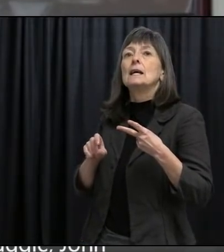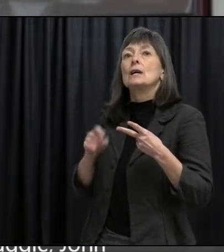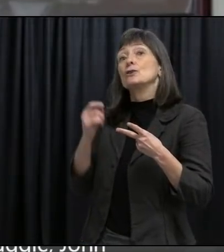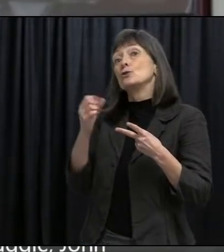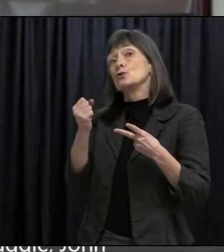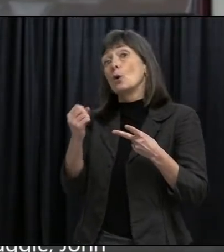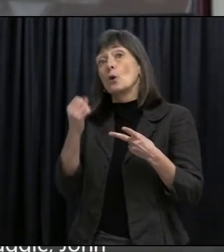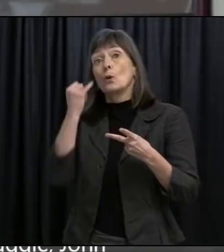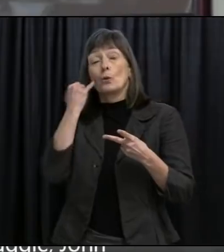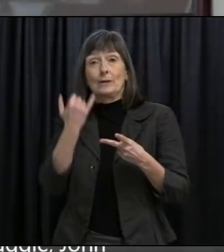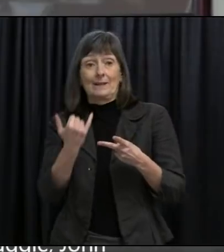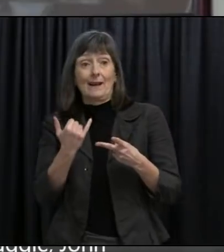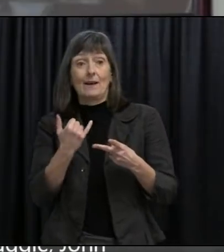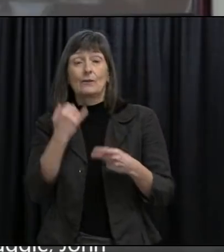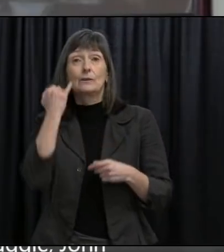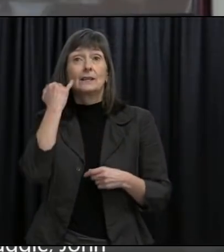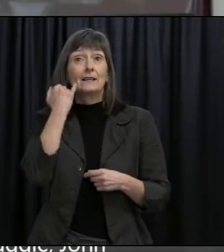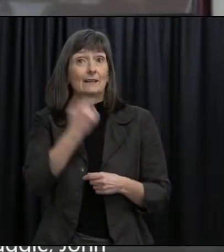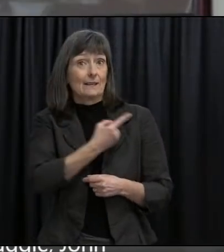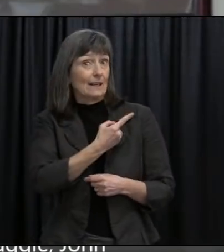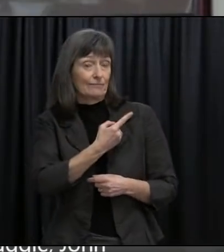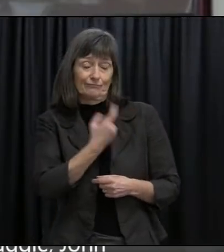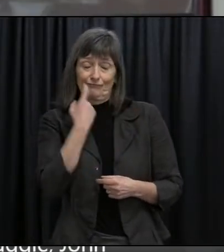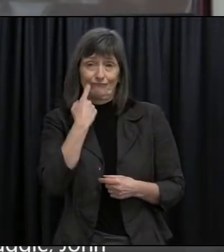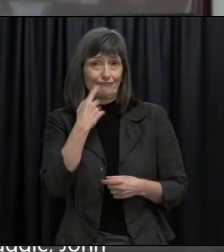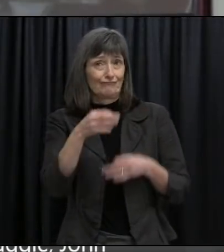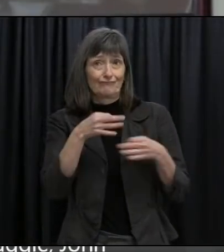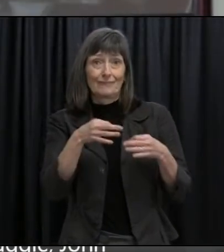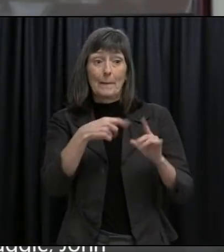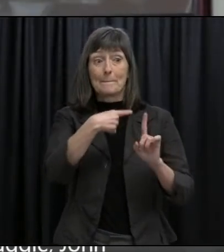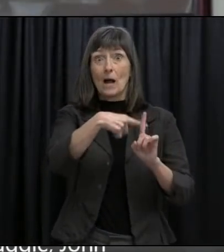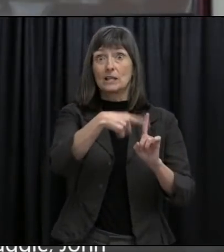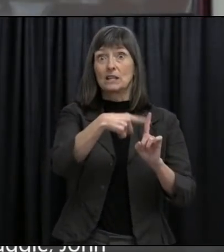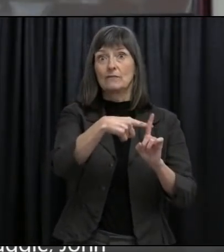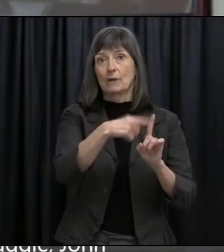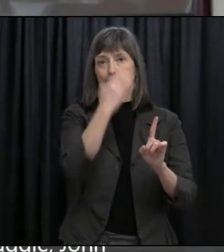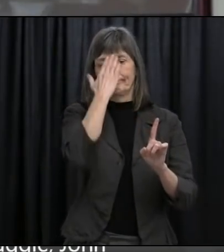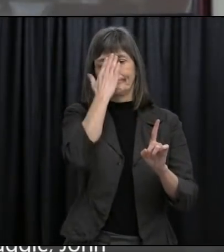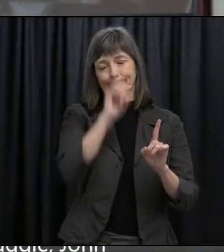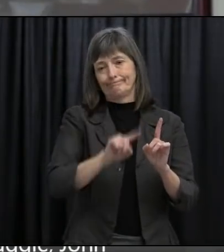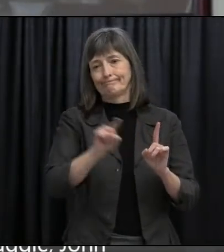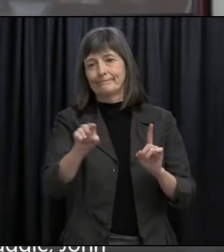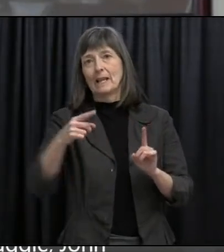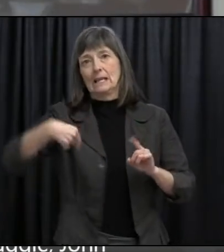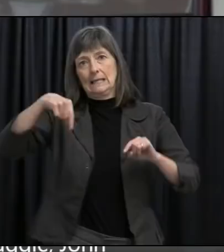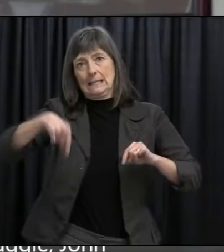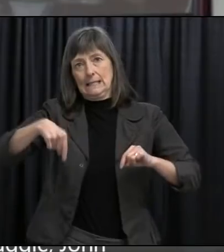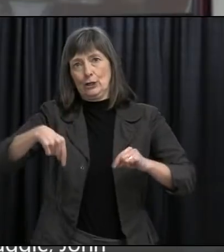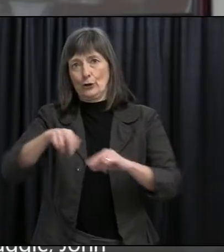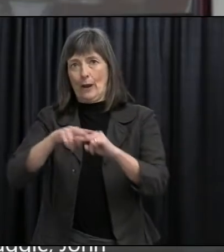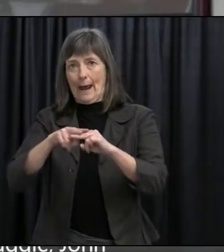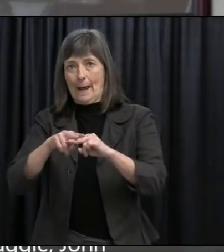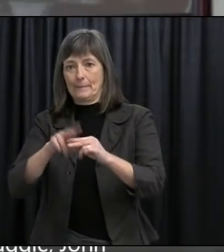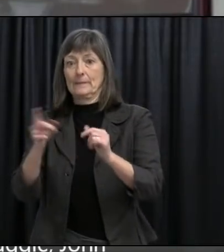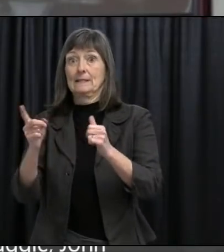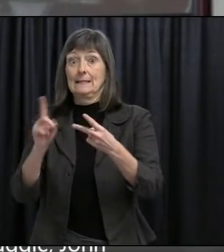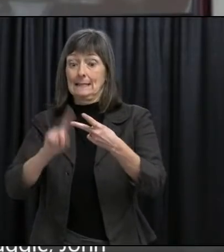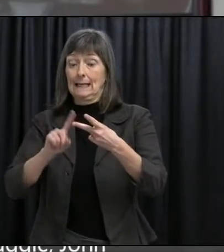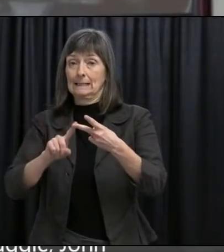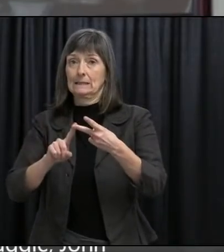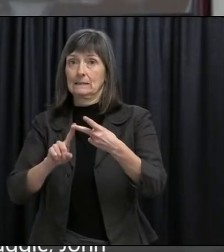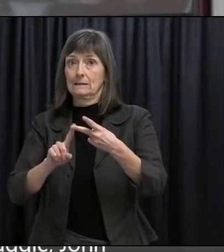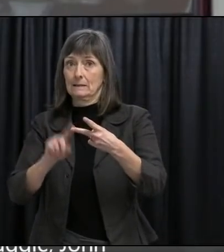Dr. Fitzgerald has very eloquently explained to the previous answer. My concern equally is those people